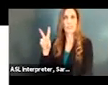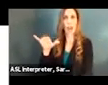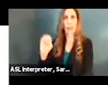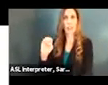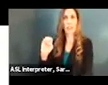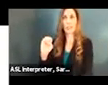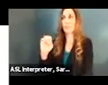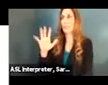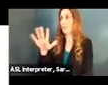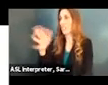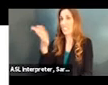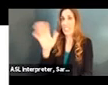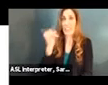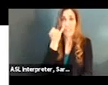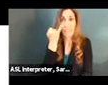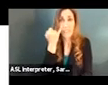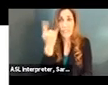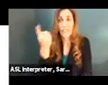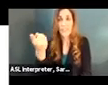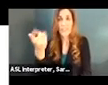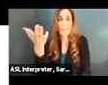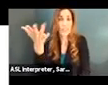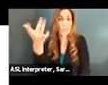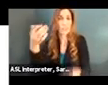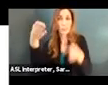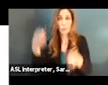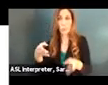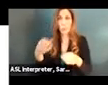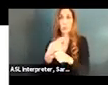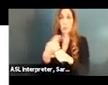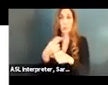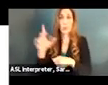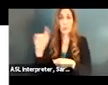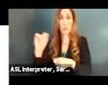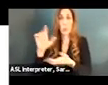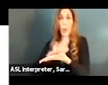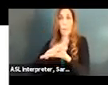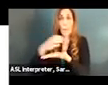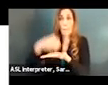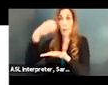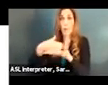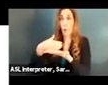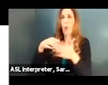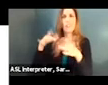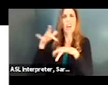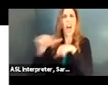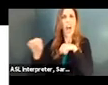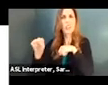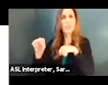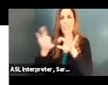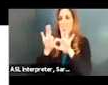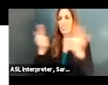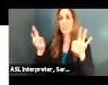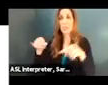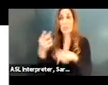if an empty toilet paper roll makes something easier for somebody to do, then it's a piece of